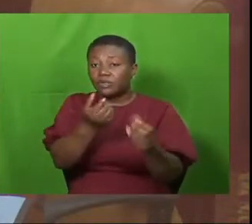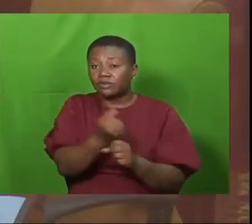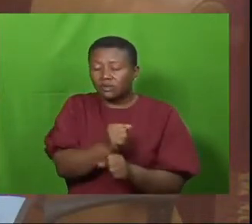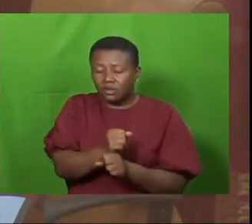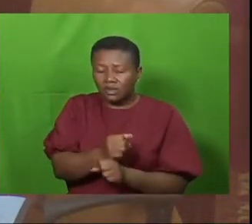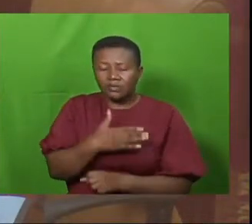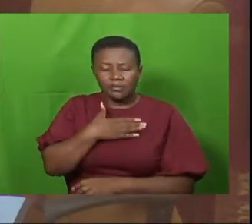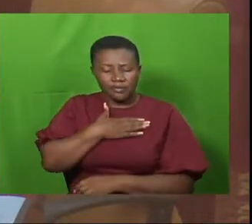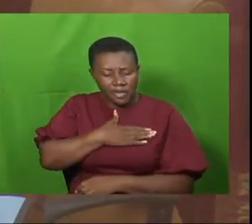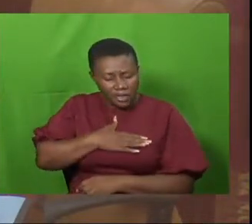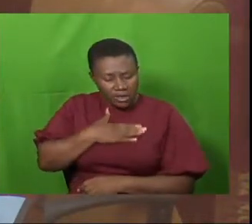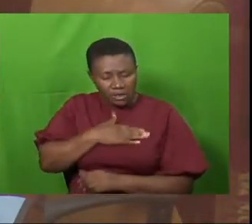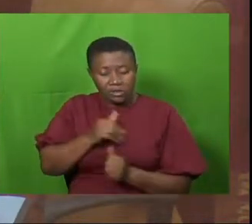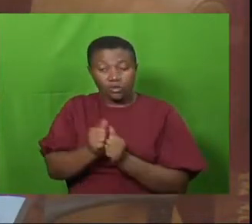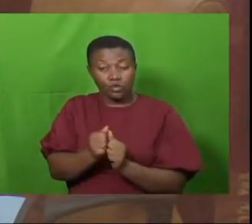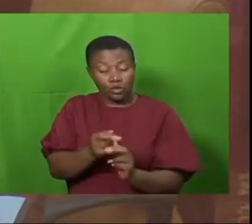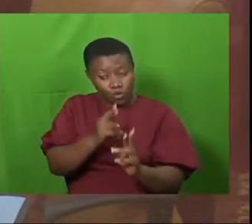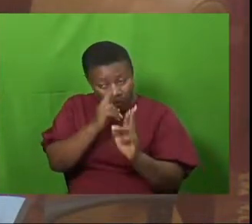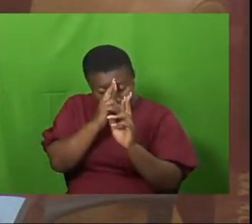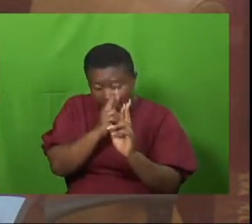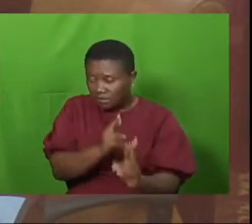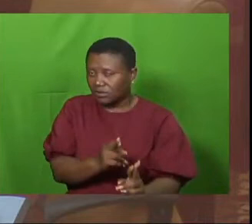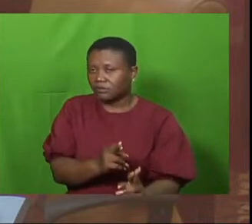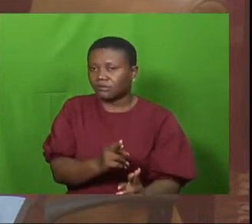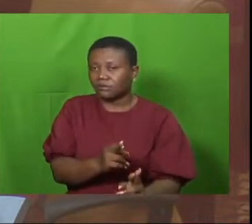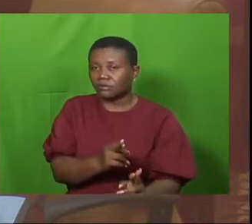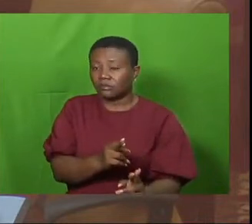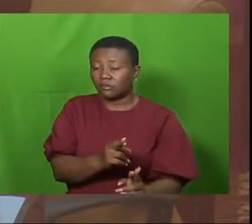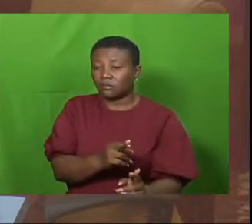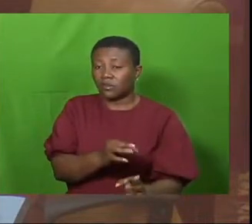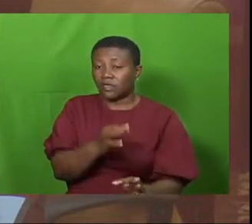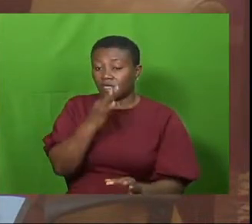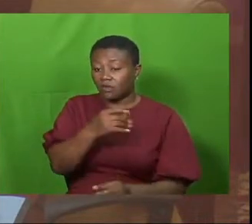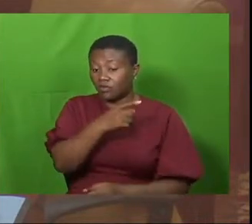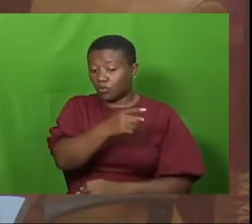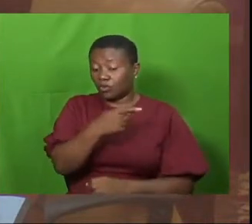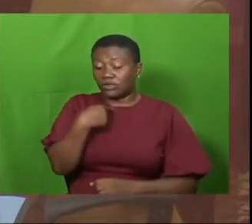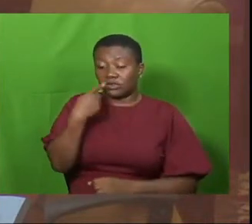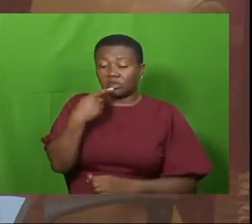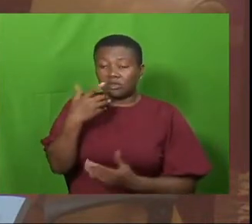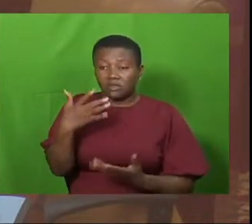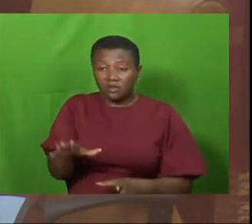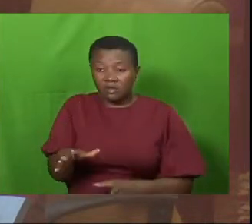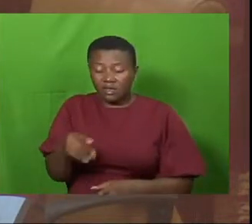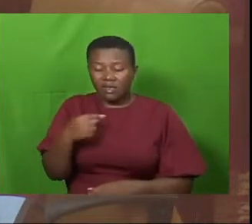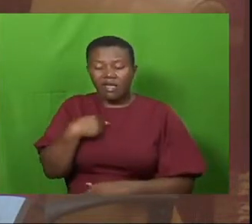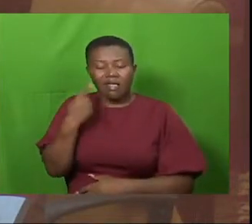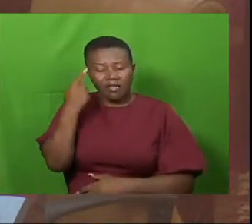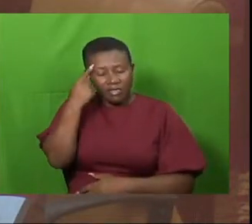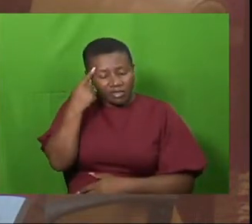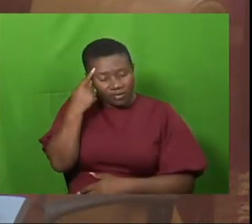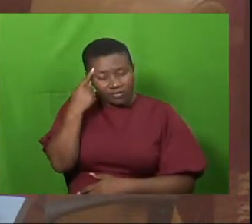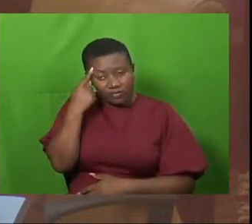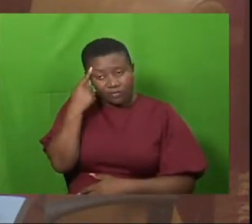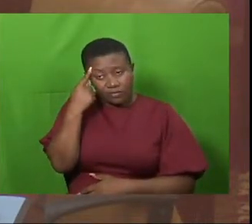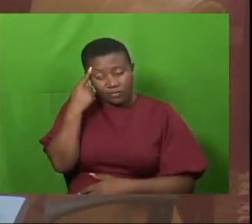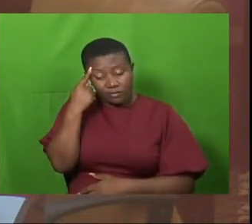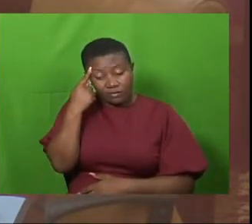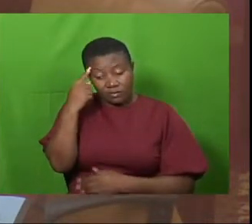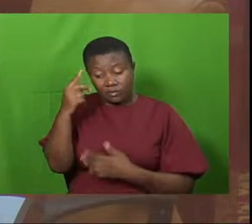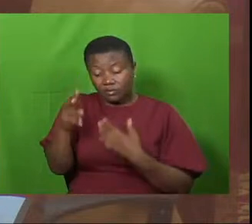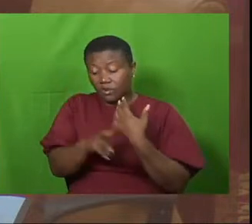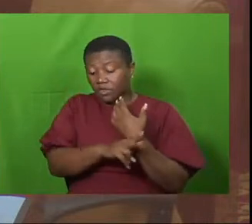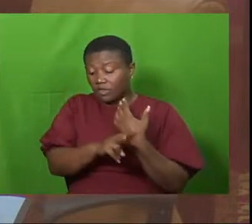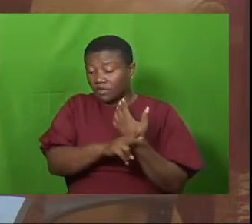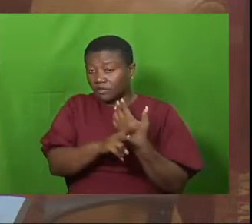due respect, having presented this submission that I've given to you, I think the deputy majority that